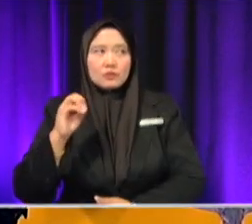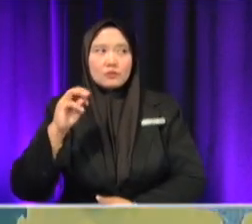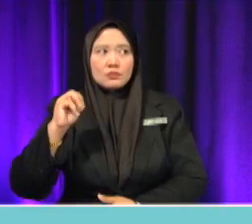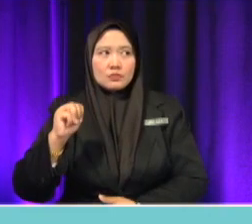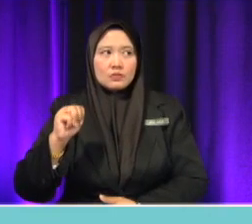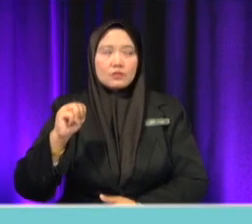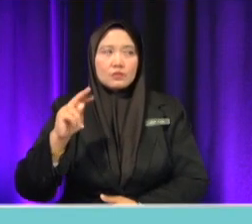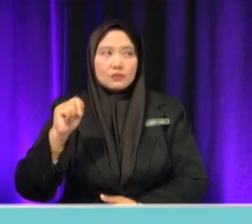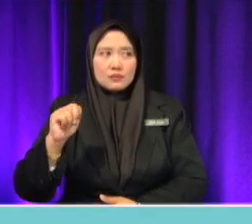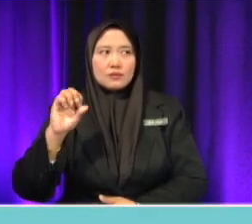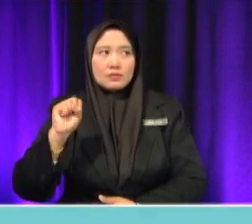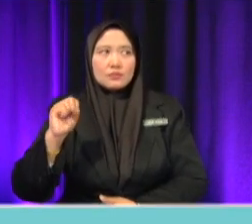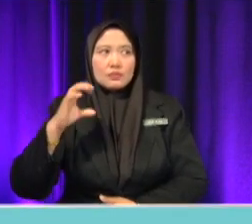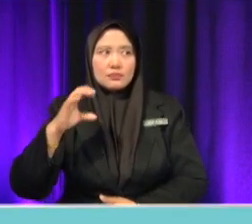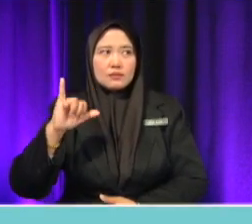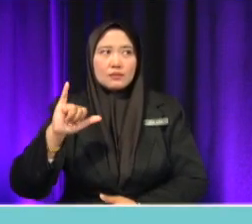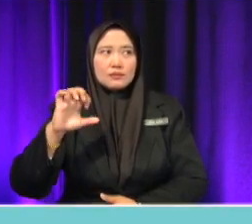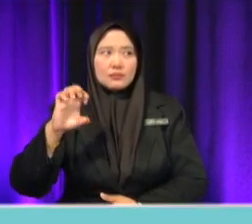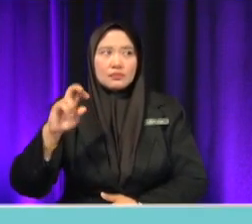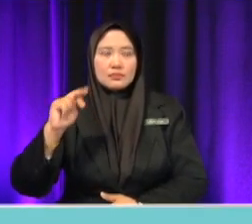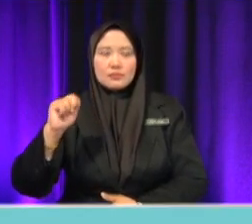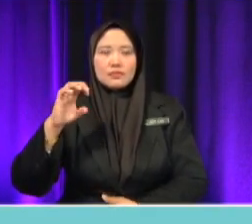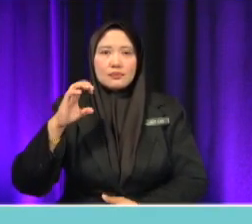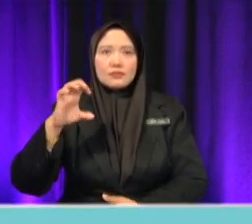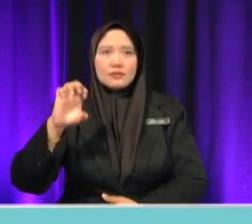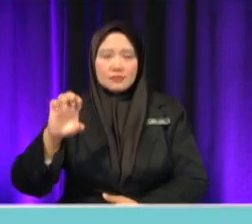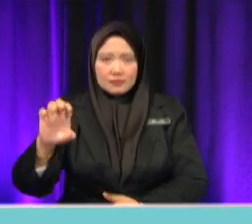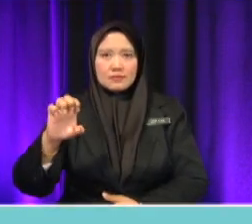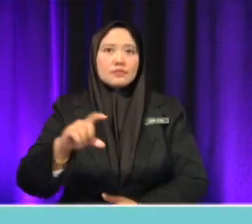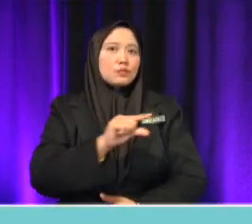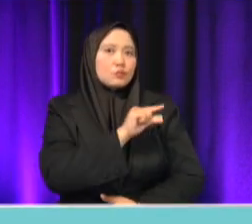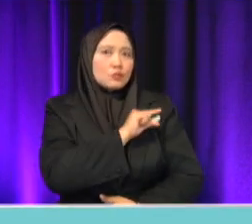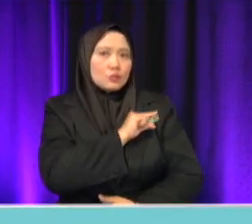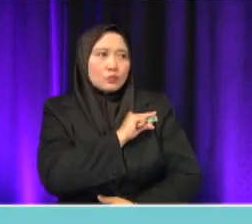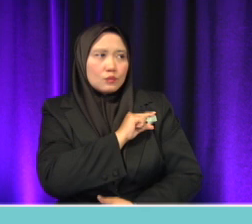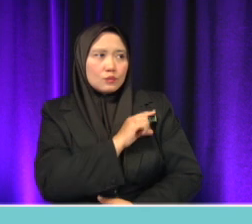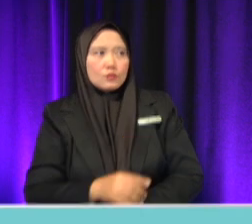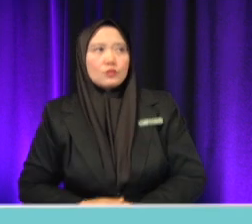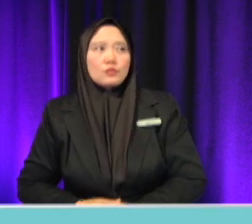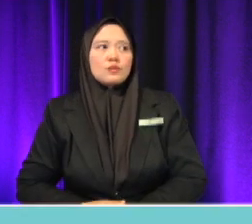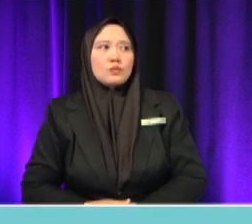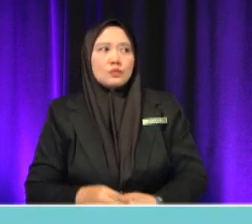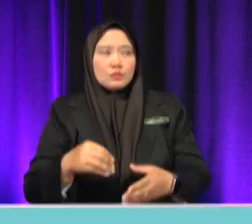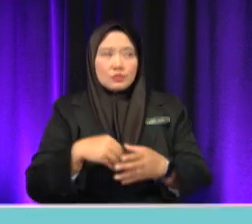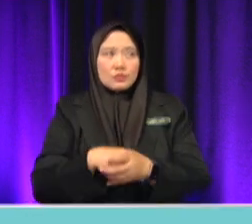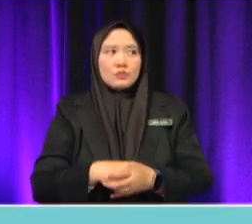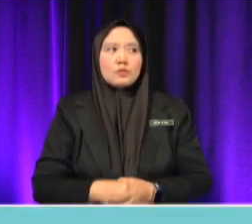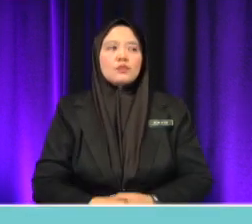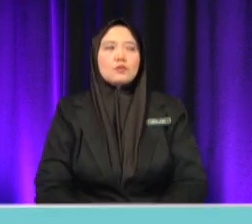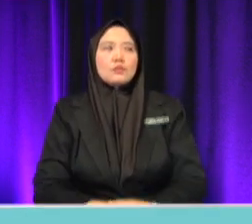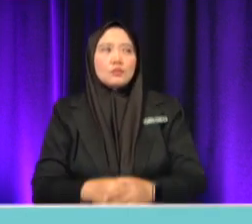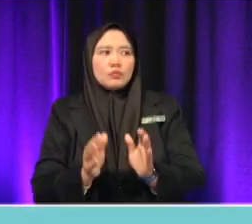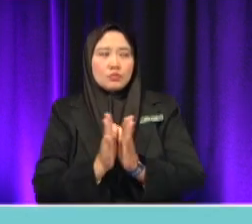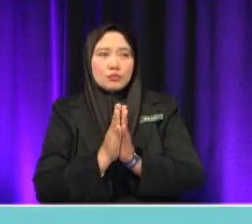104, Unit 12, Happy to Help. So viewers at home, you can refer to our English download textbook,